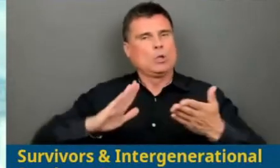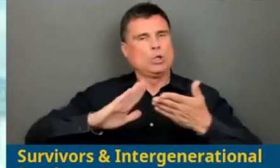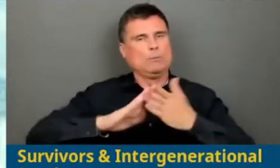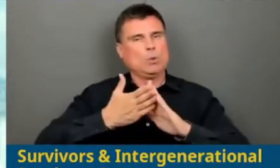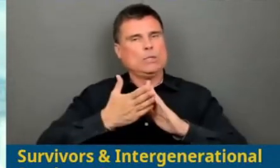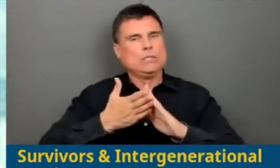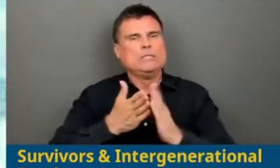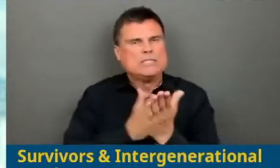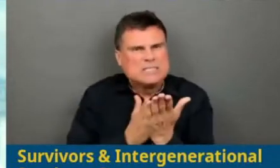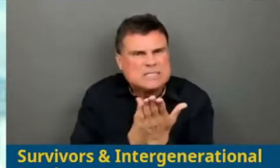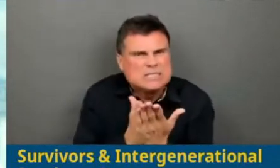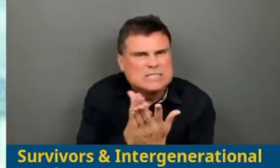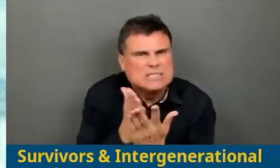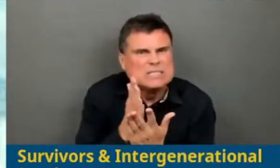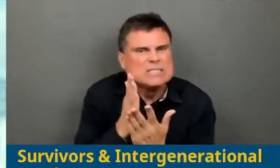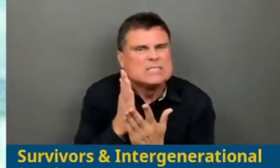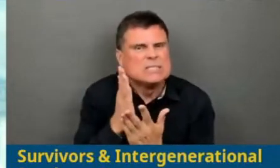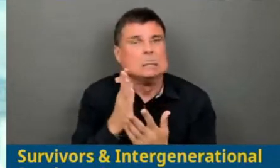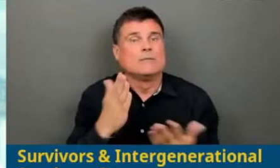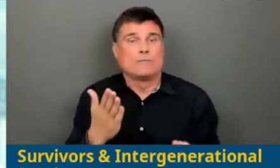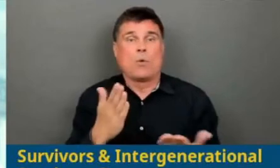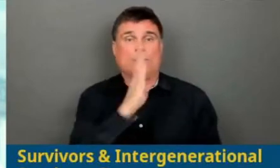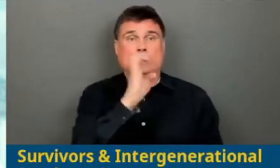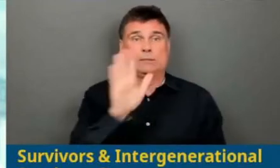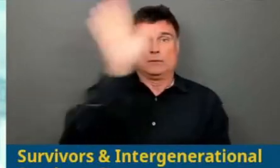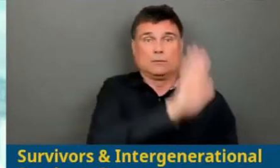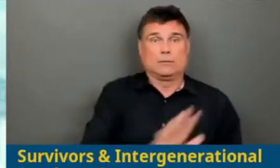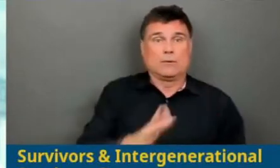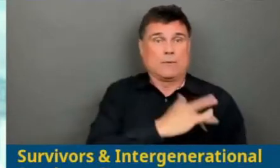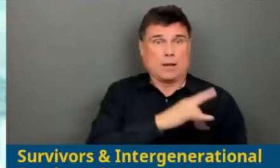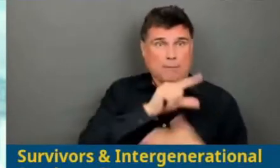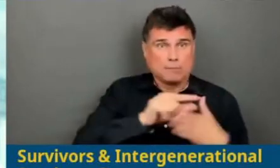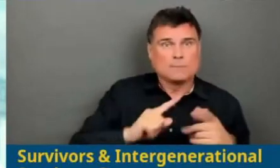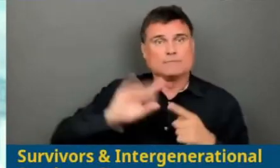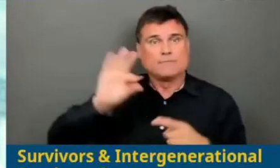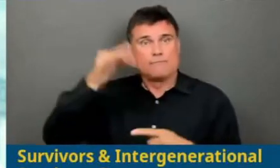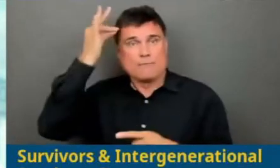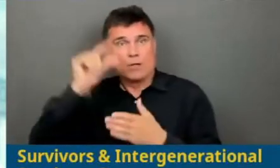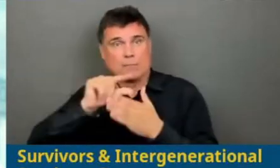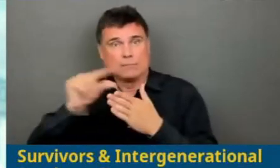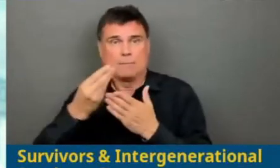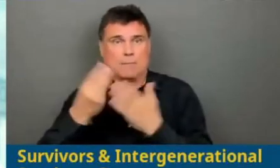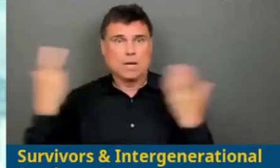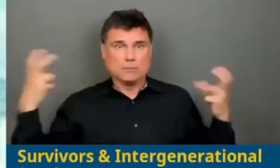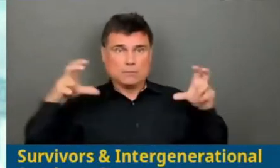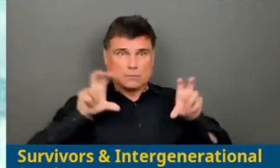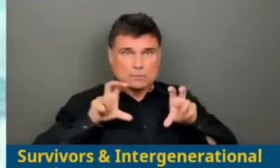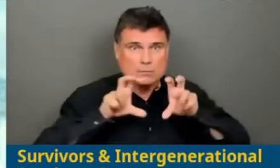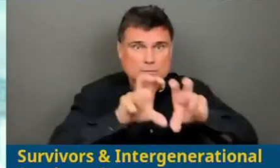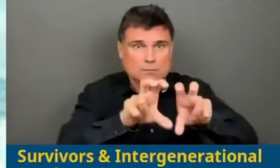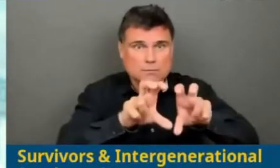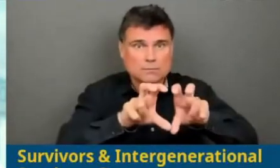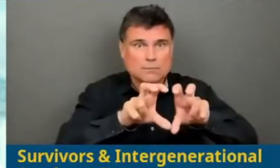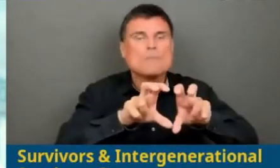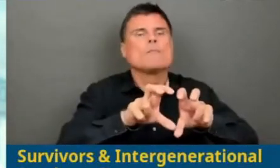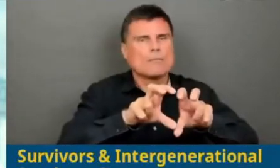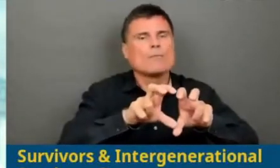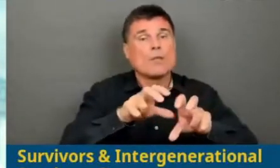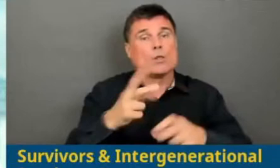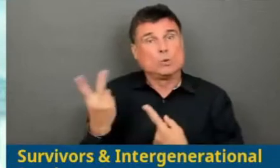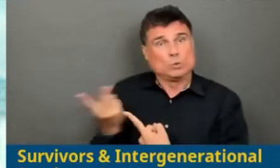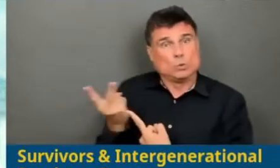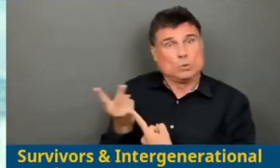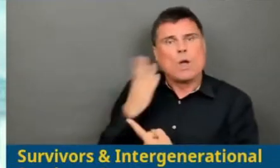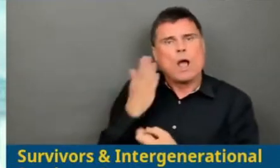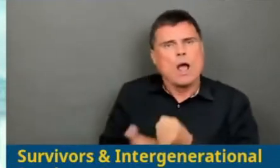provincial partners programs to access resources that are needed, to help facilitate communications between provincial partners